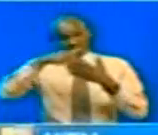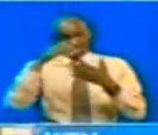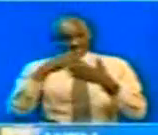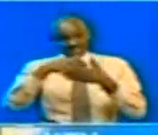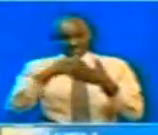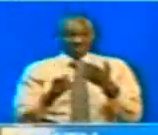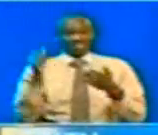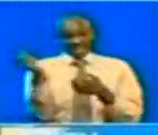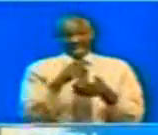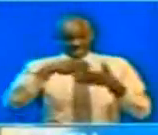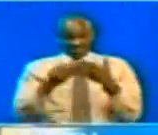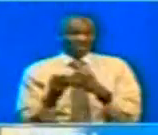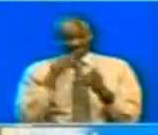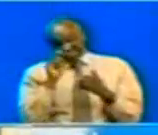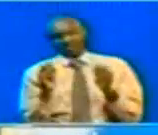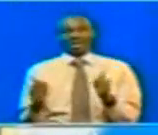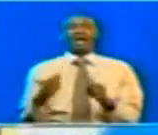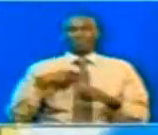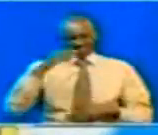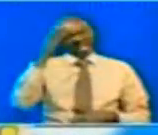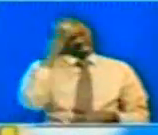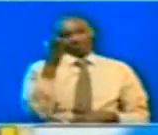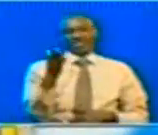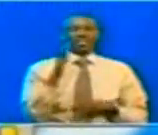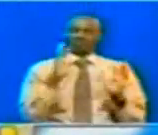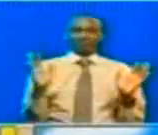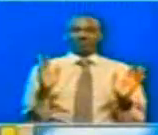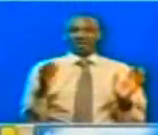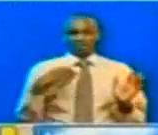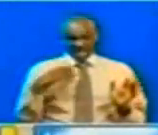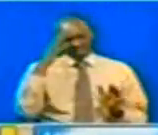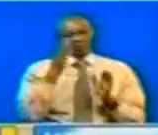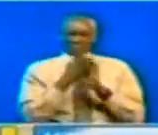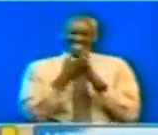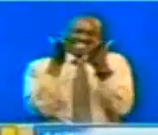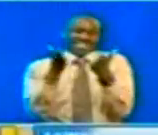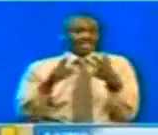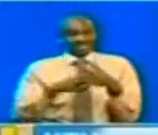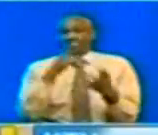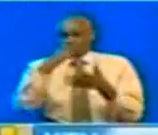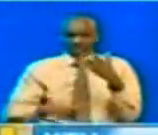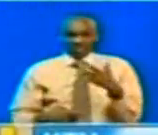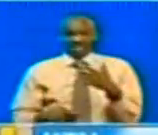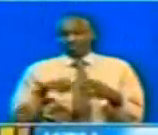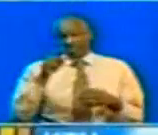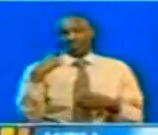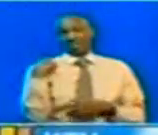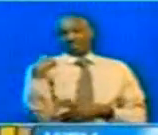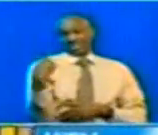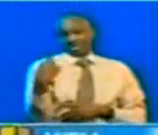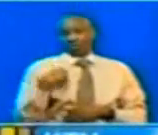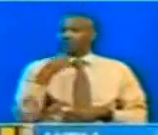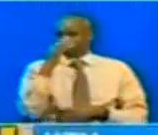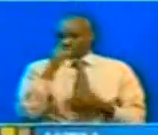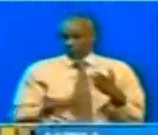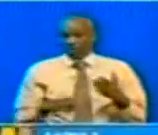believe that he has, and this has been an issue in the public. I took a pay cut immediately. It's just that recently we were informed